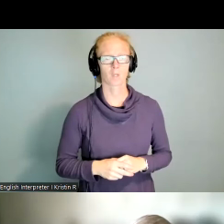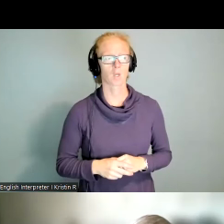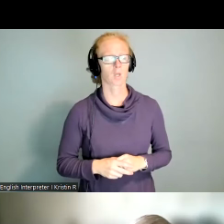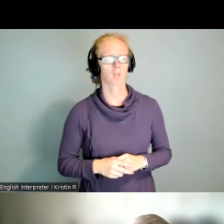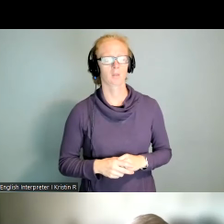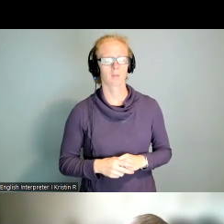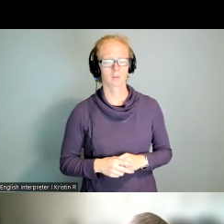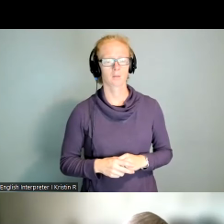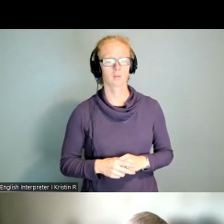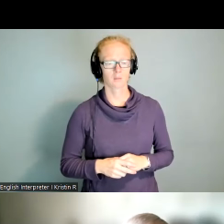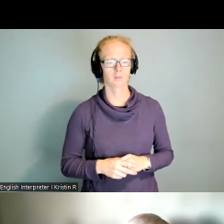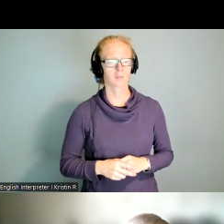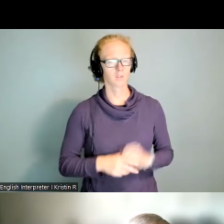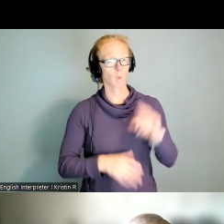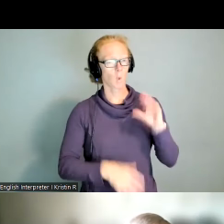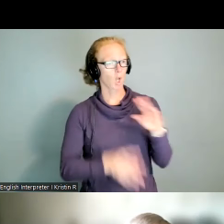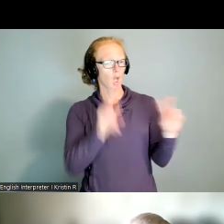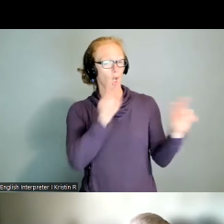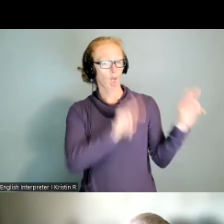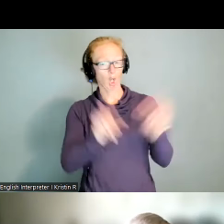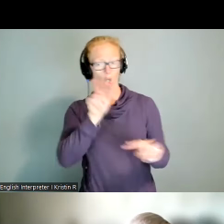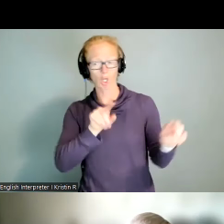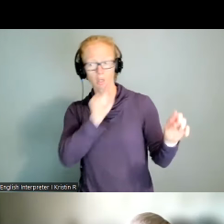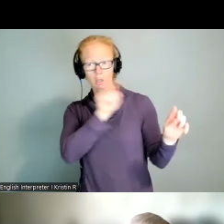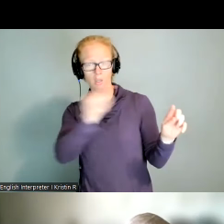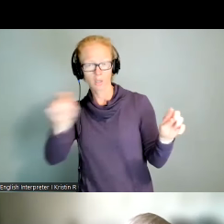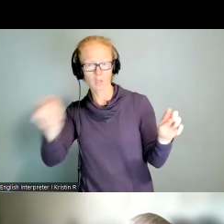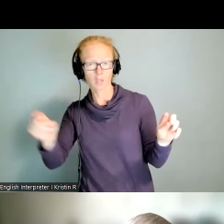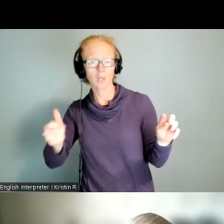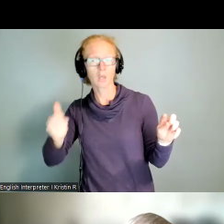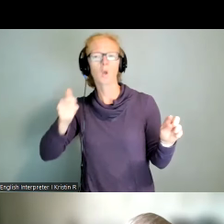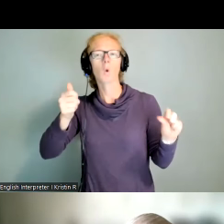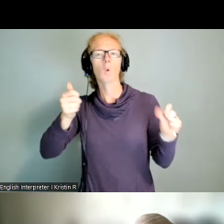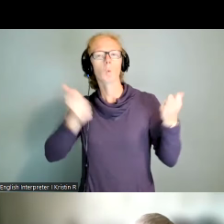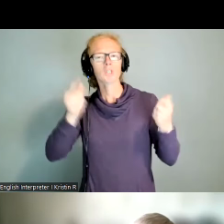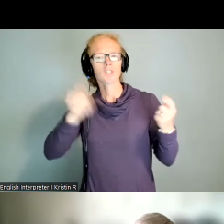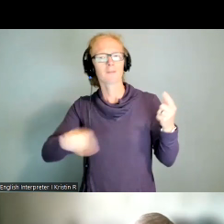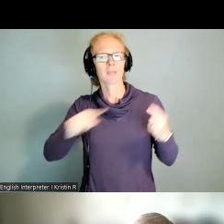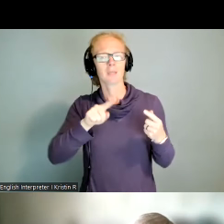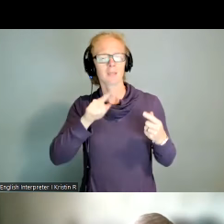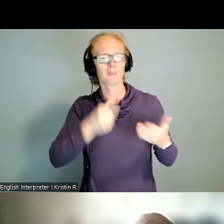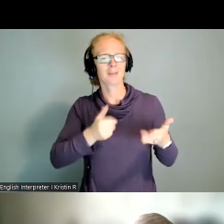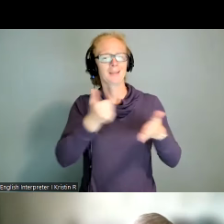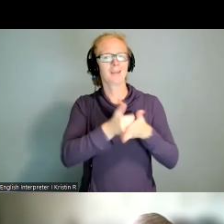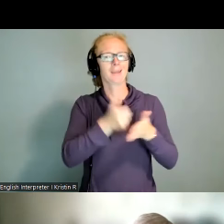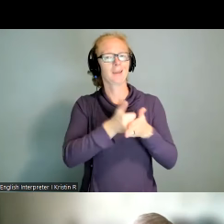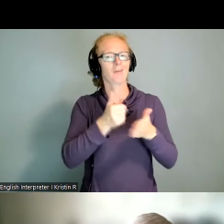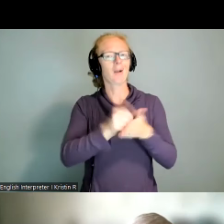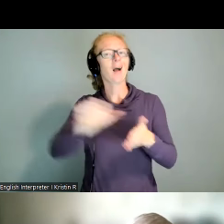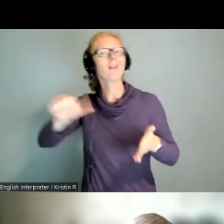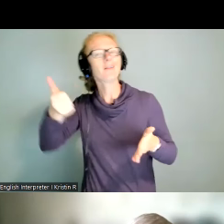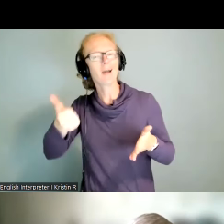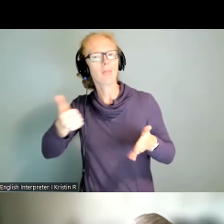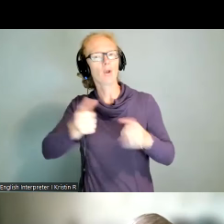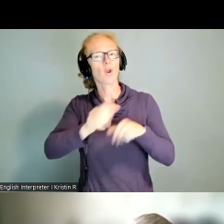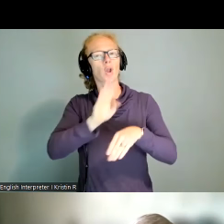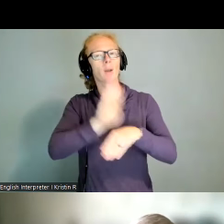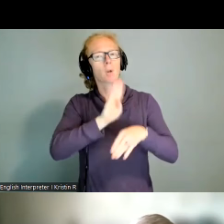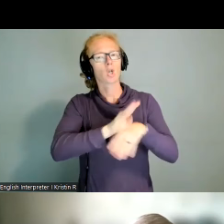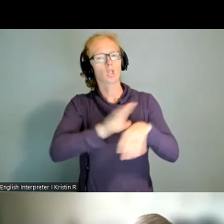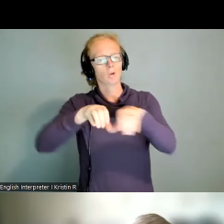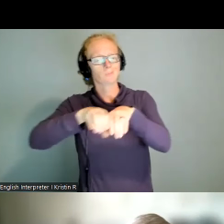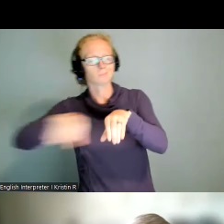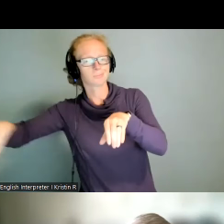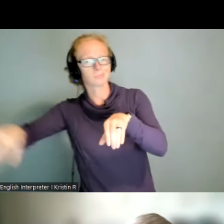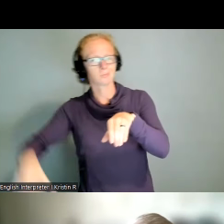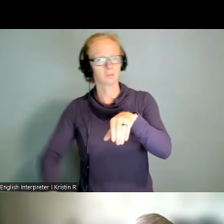which of these sites might be amenable to being next to a commercial cluster, so that we could